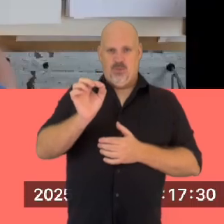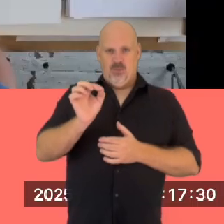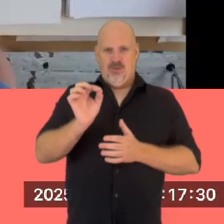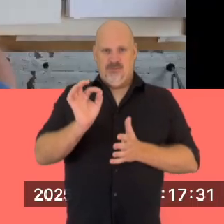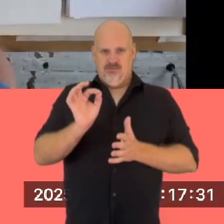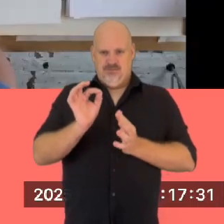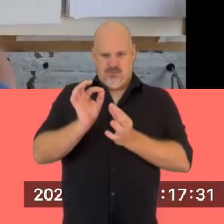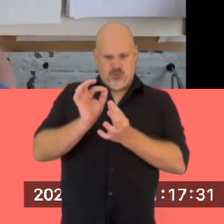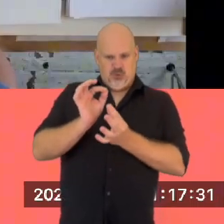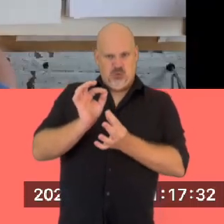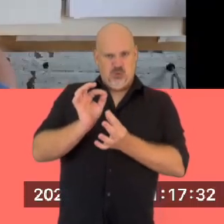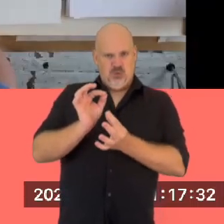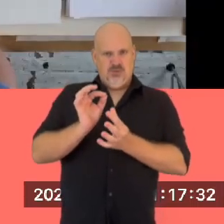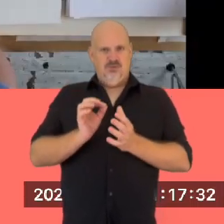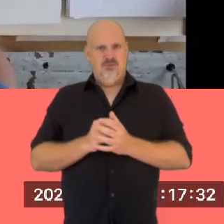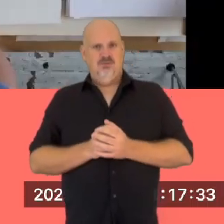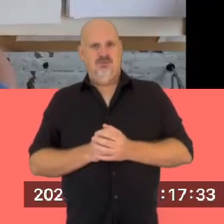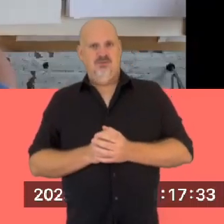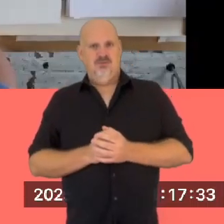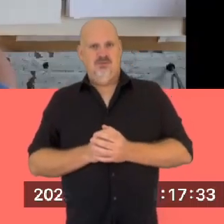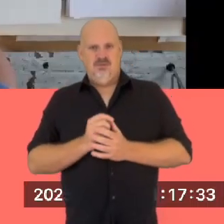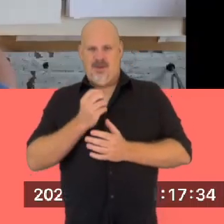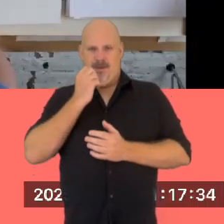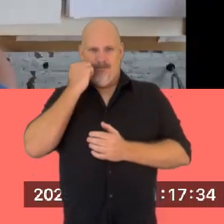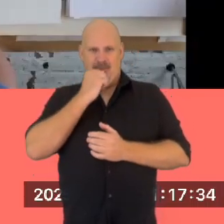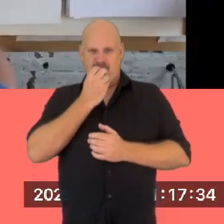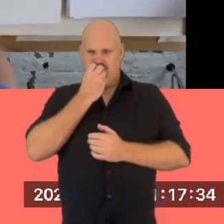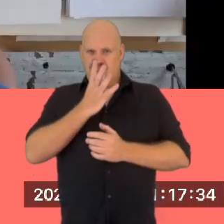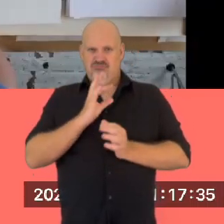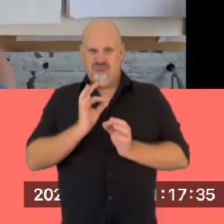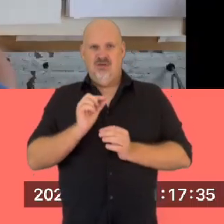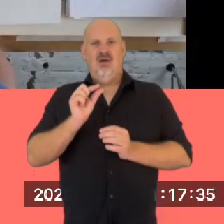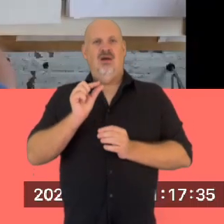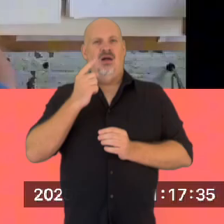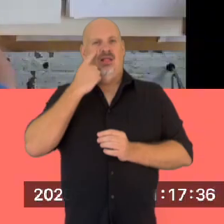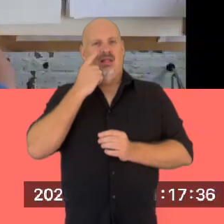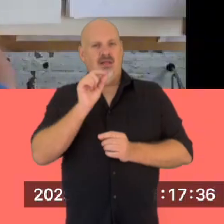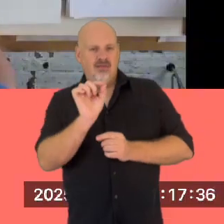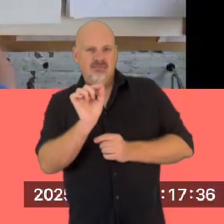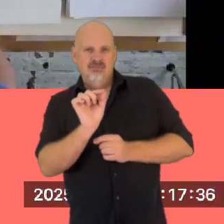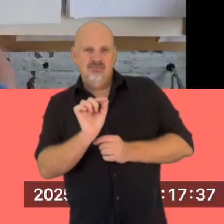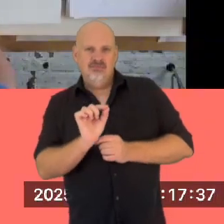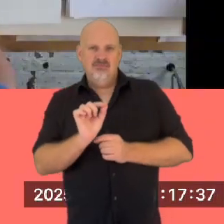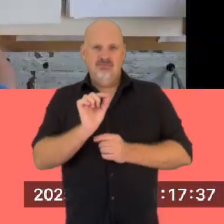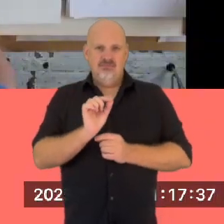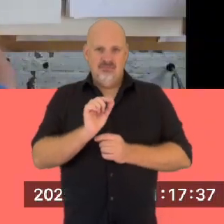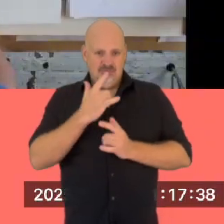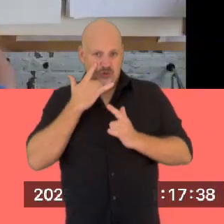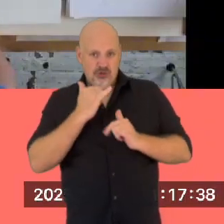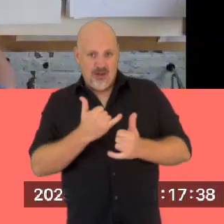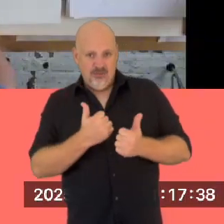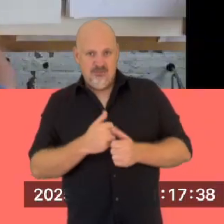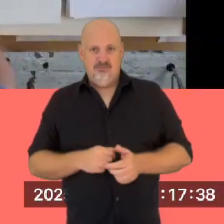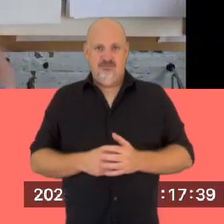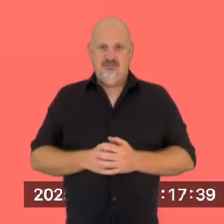good. Have a dip in the ink, and this is a wonderful black ink, and then just have a little play, see